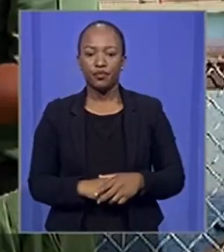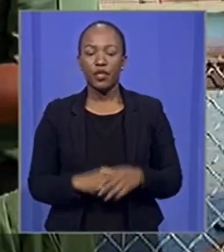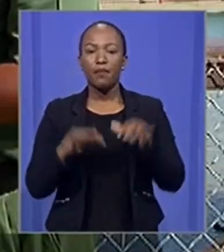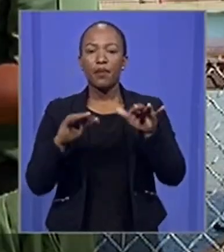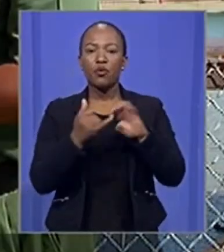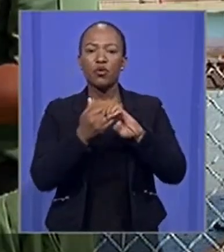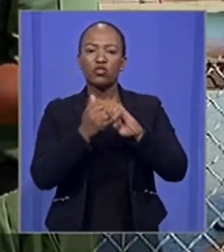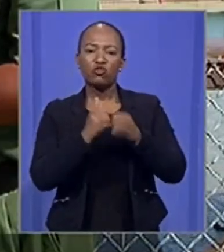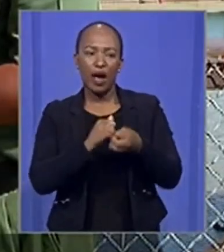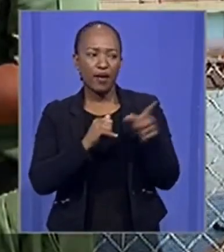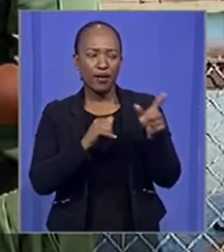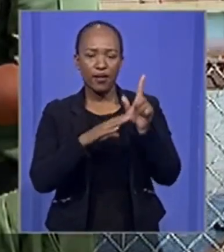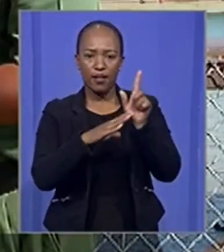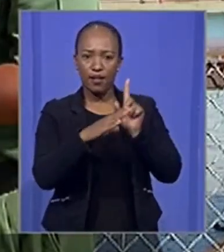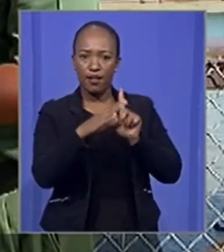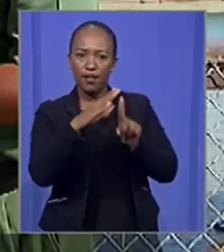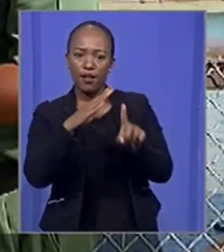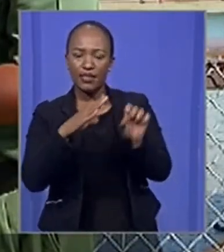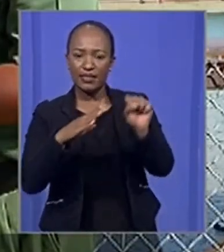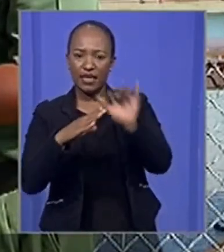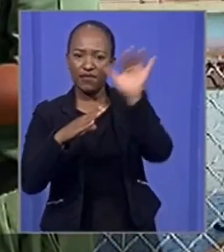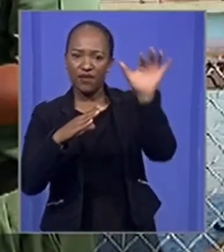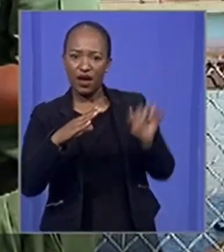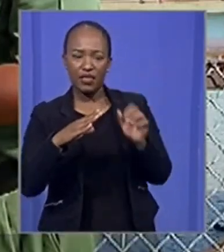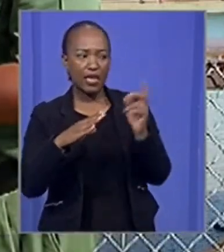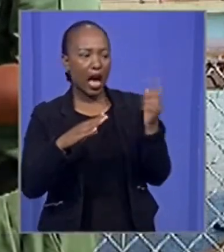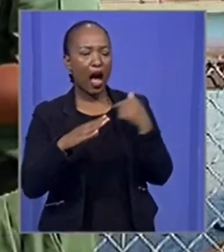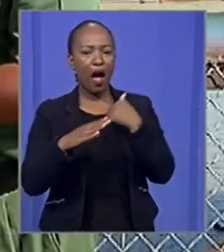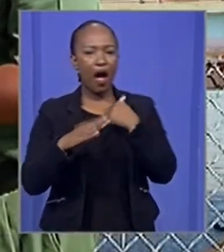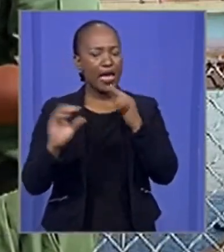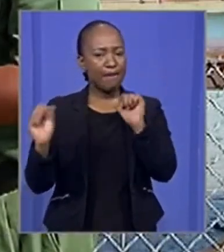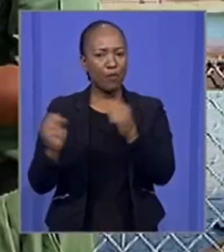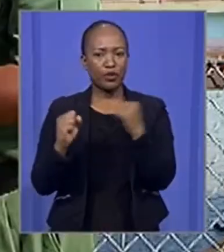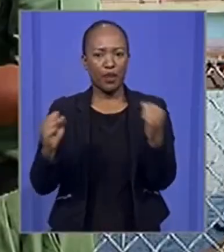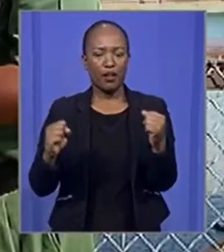Africa illegally, when they realize that it's no longer possible to do it